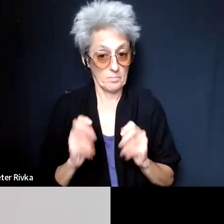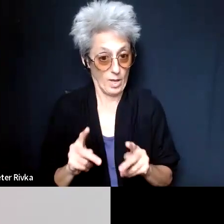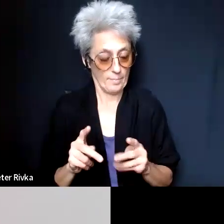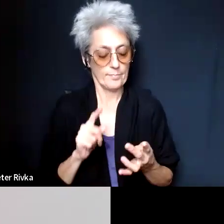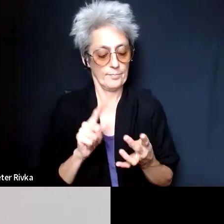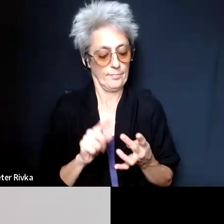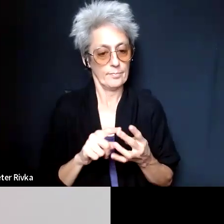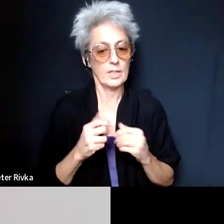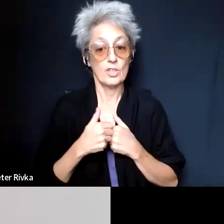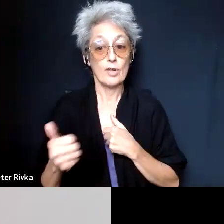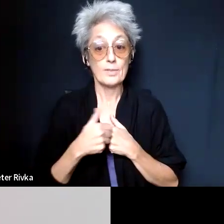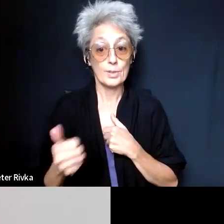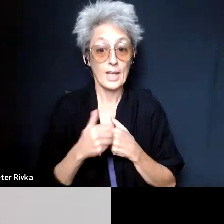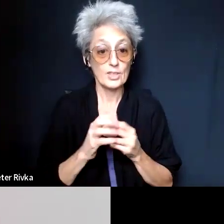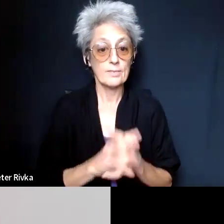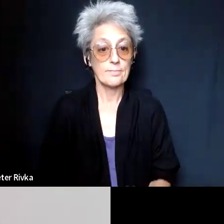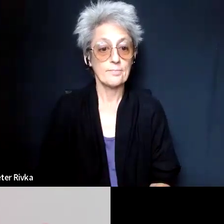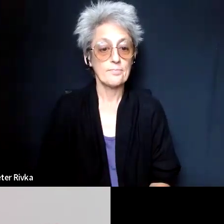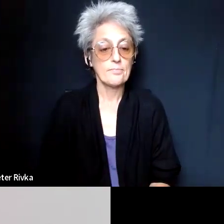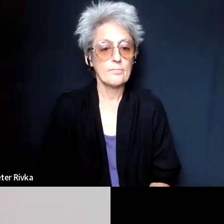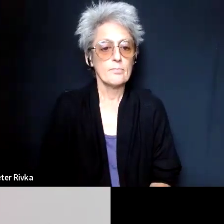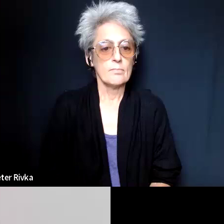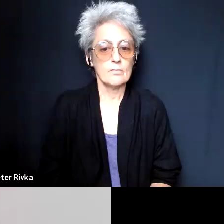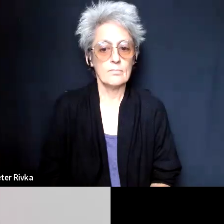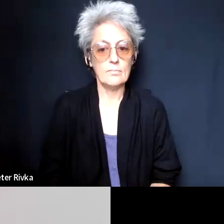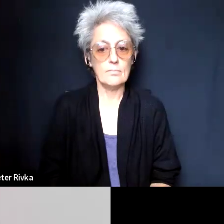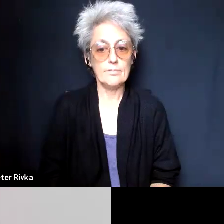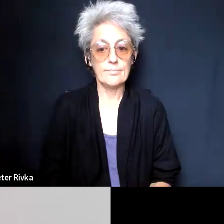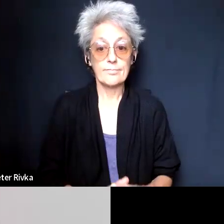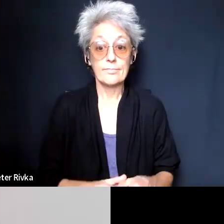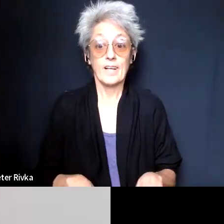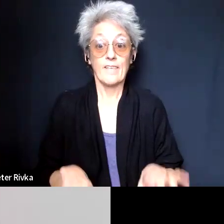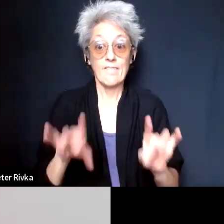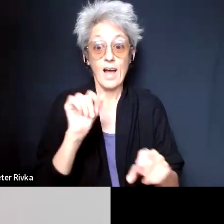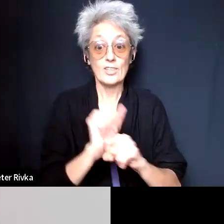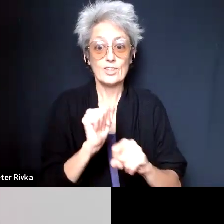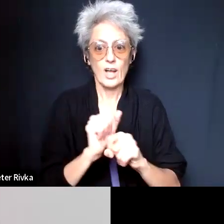was transportation. Great, let's give people jobs, but how are we going to get them there?